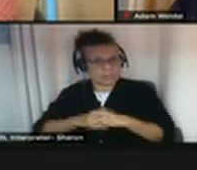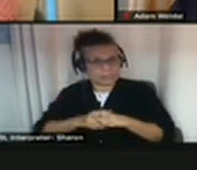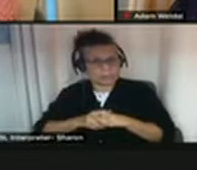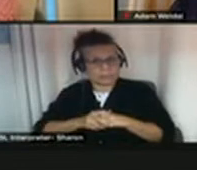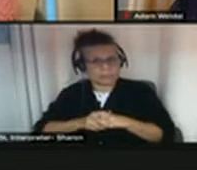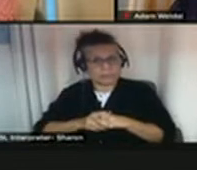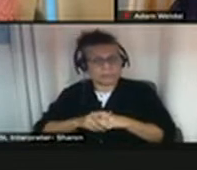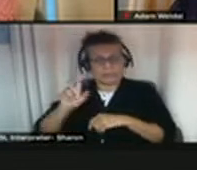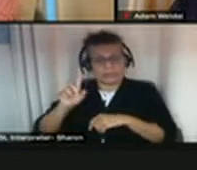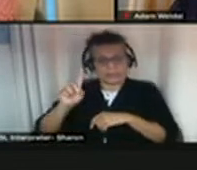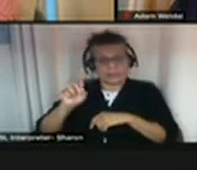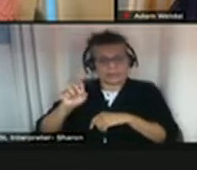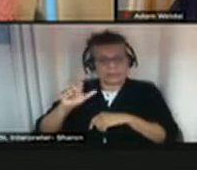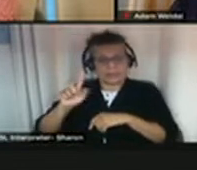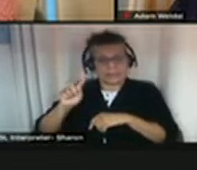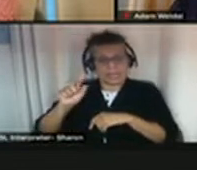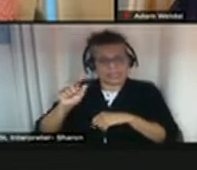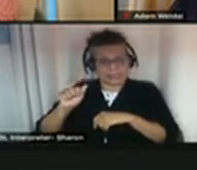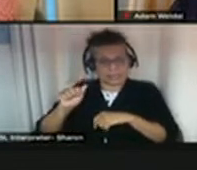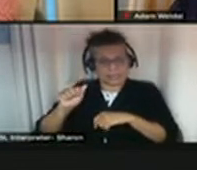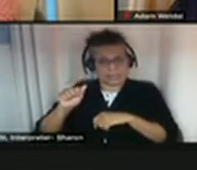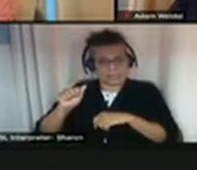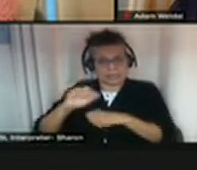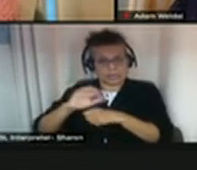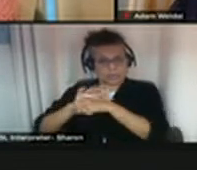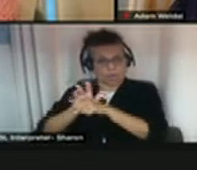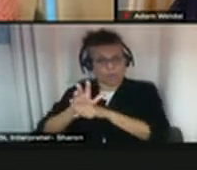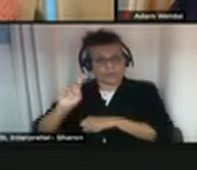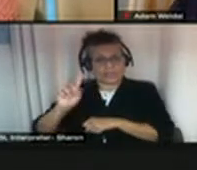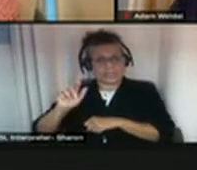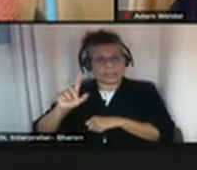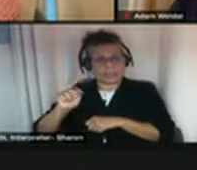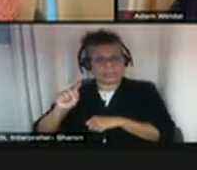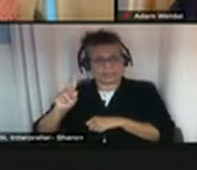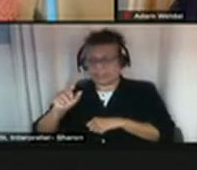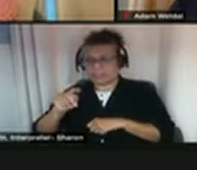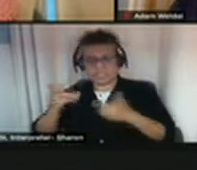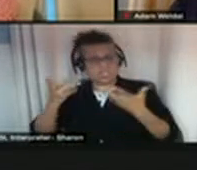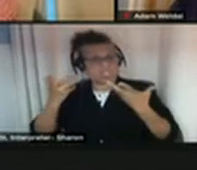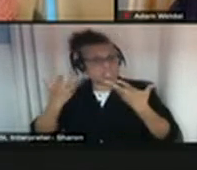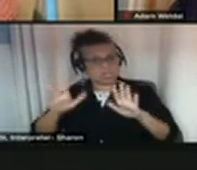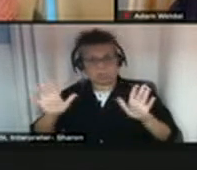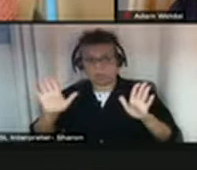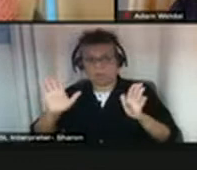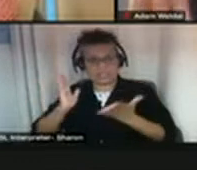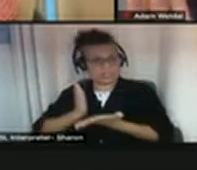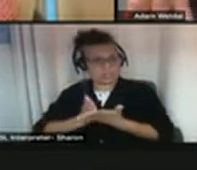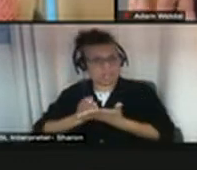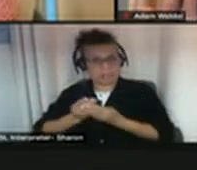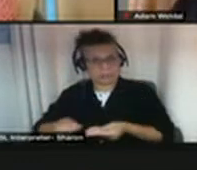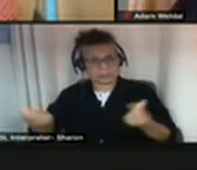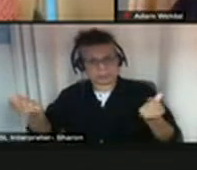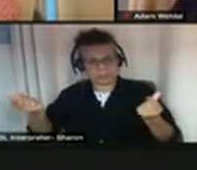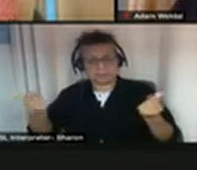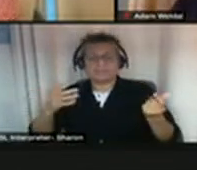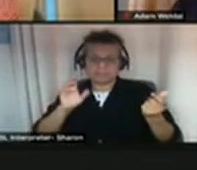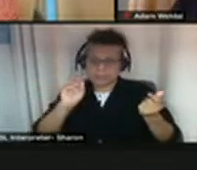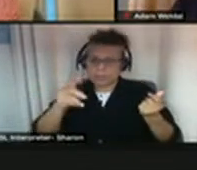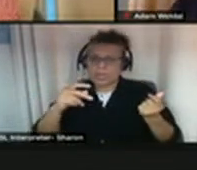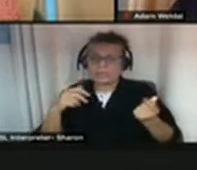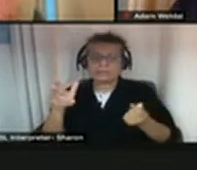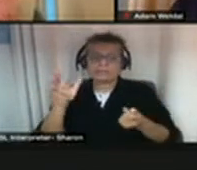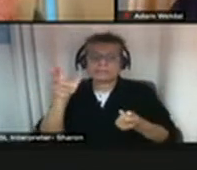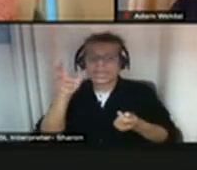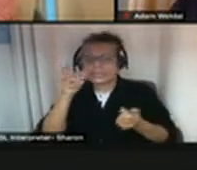Delta variant seems to not want to go away? Well, let's find that out. Let's see what other people think, because,